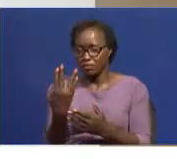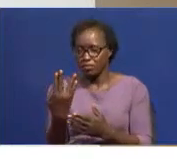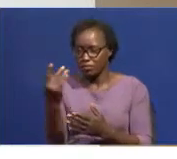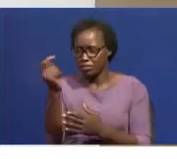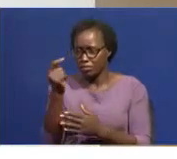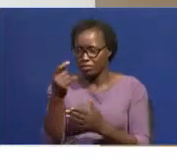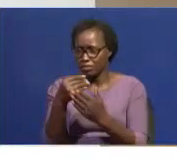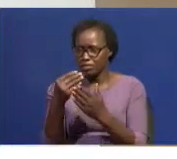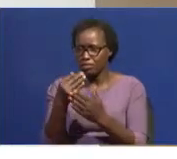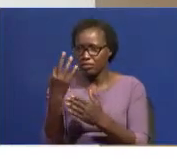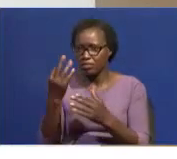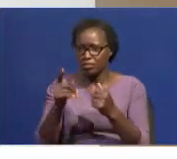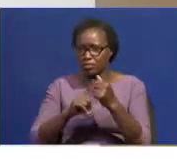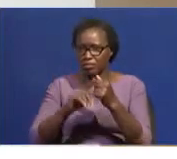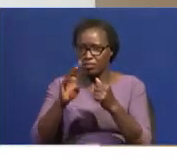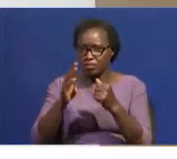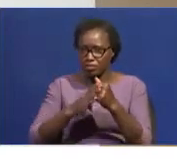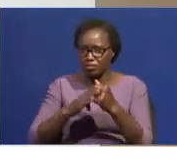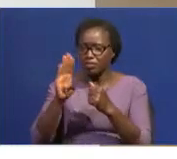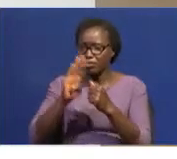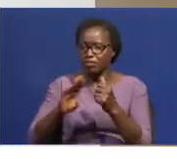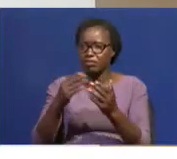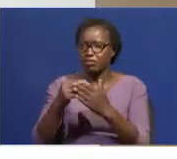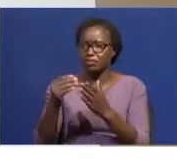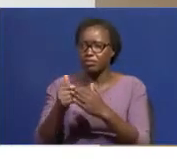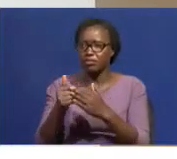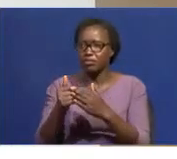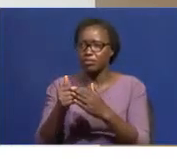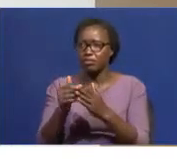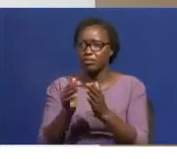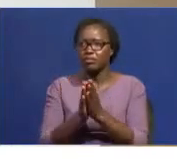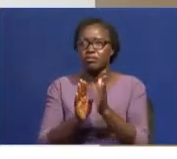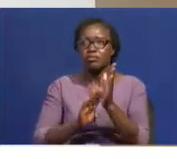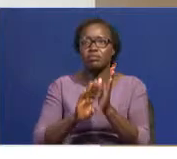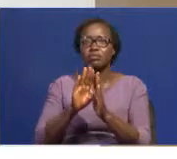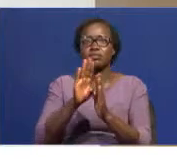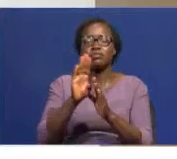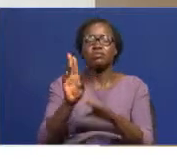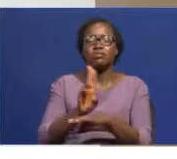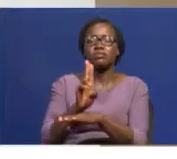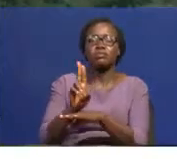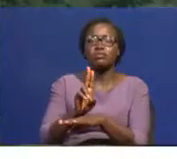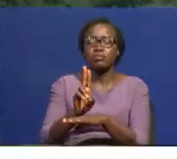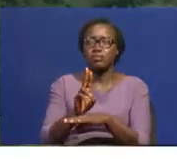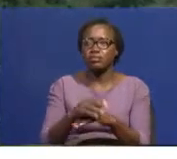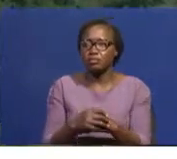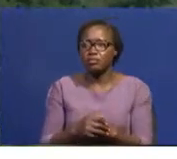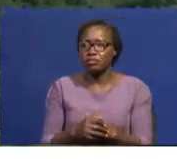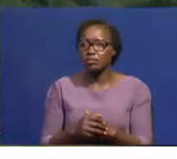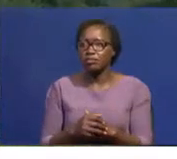with 369 billion shillings going to development expenditure.